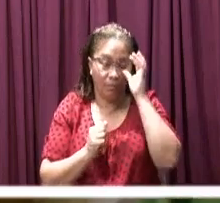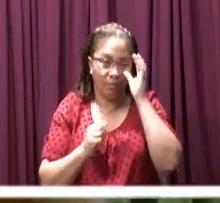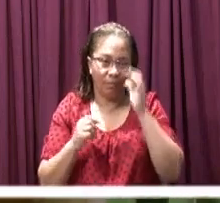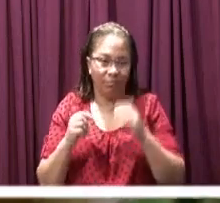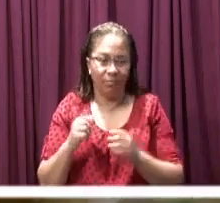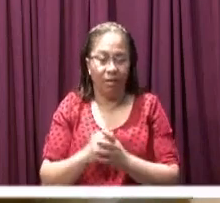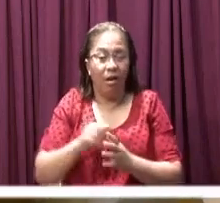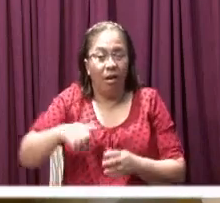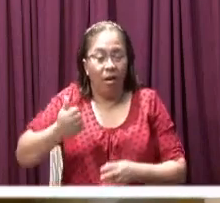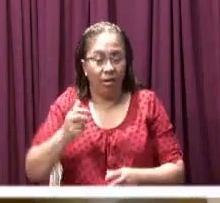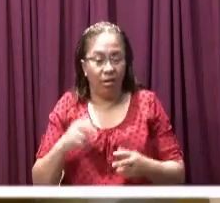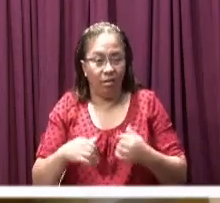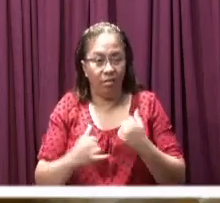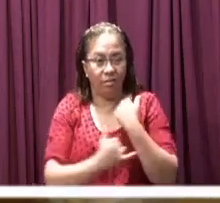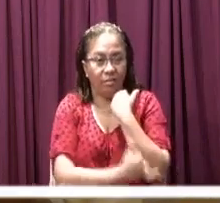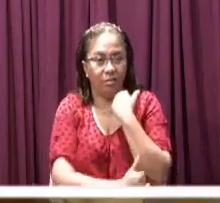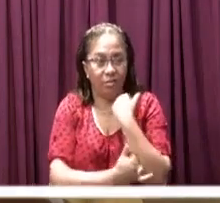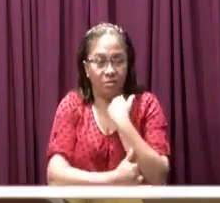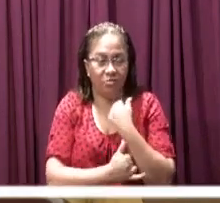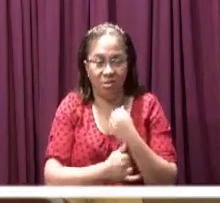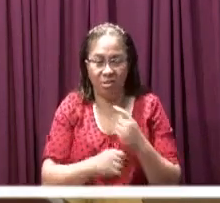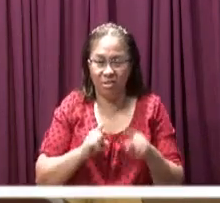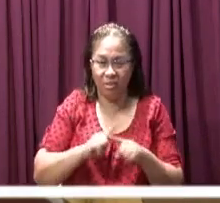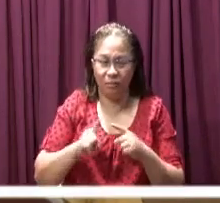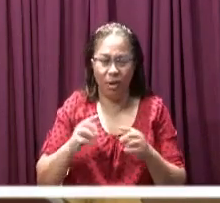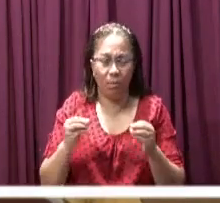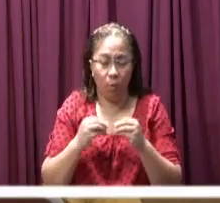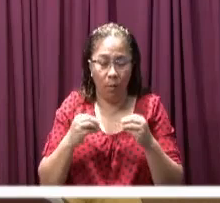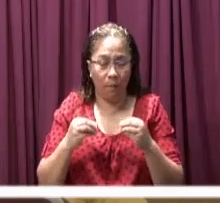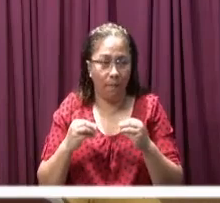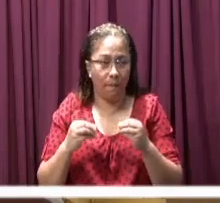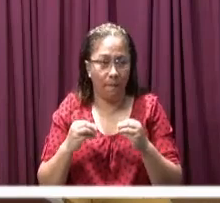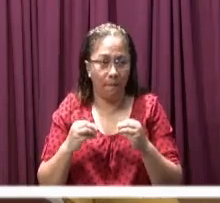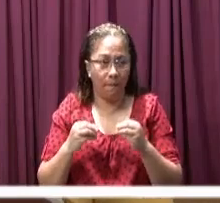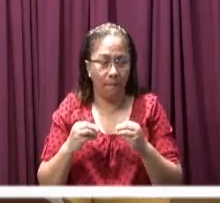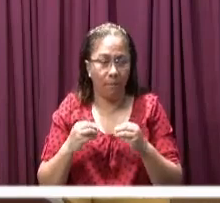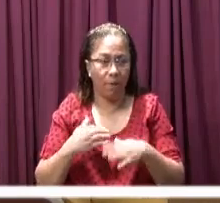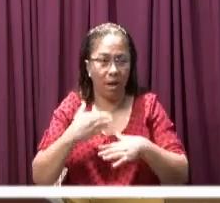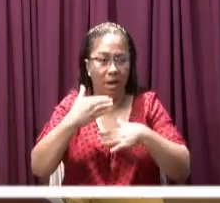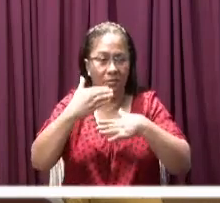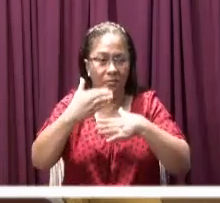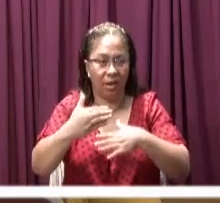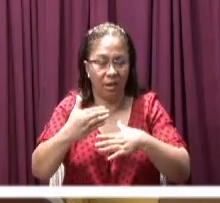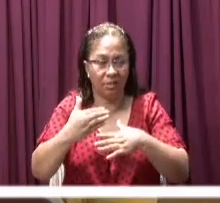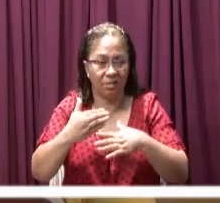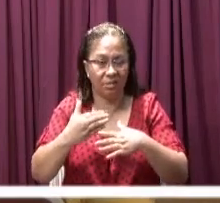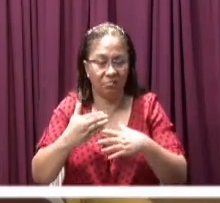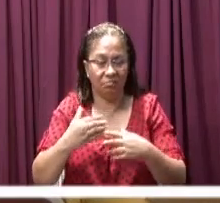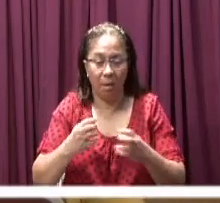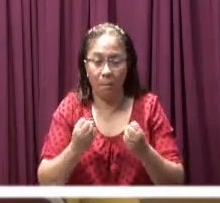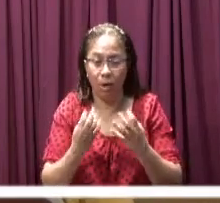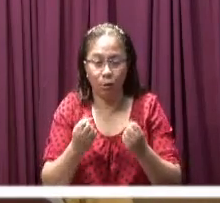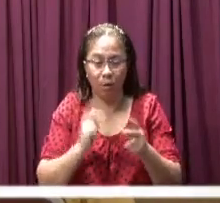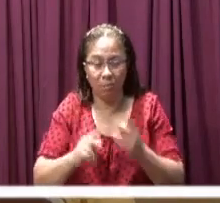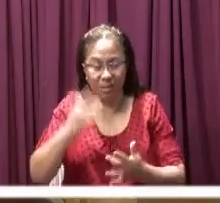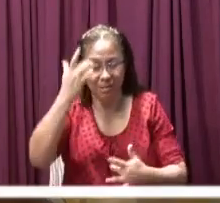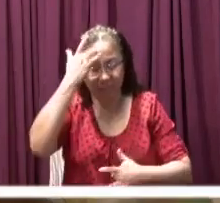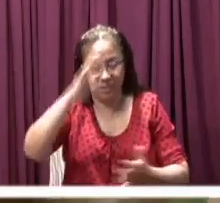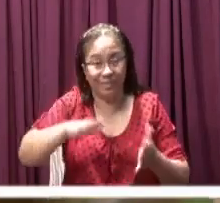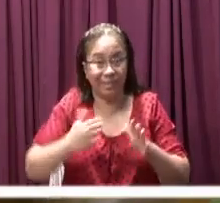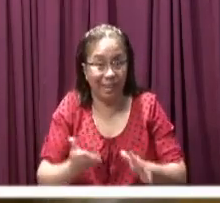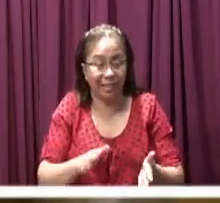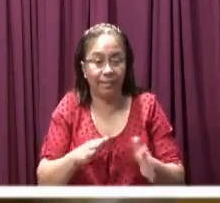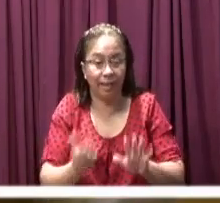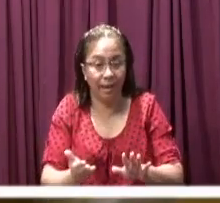up with them. And yet, we were able to come out. But you see the